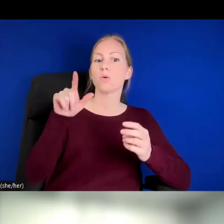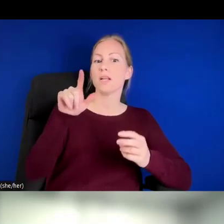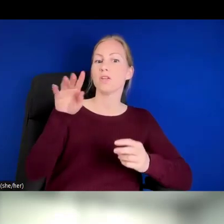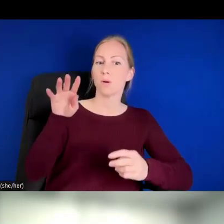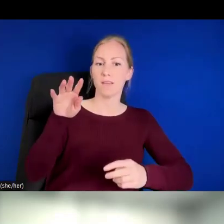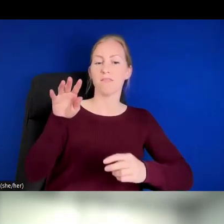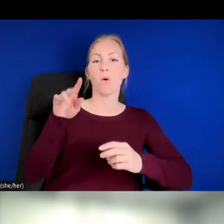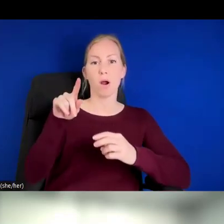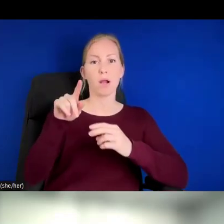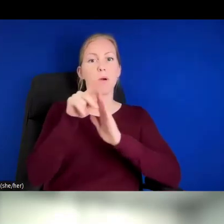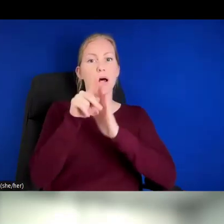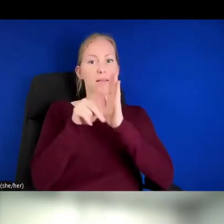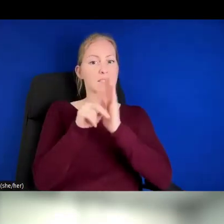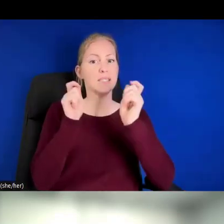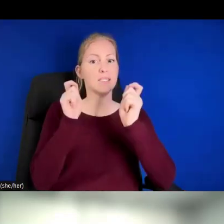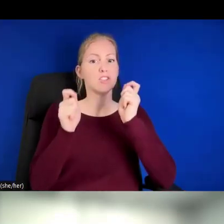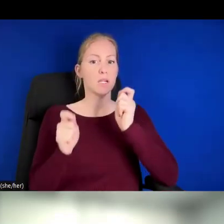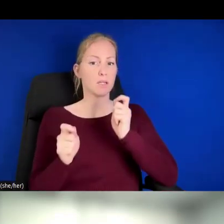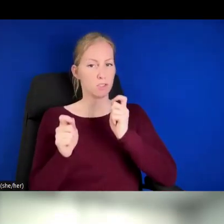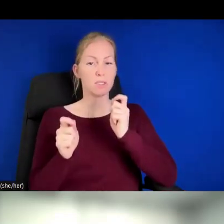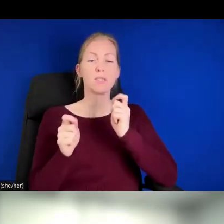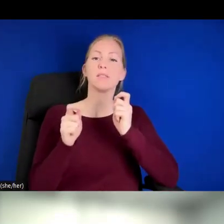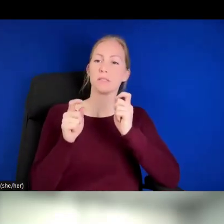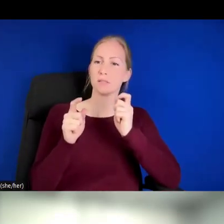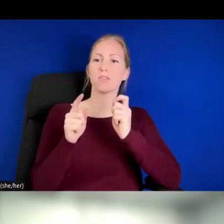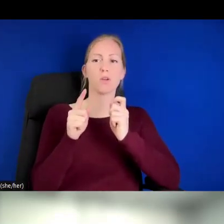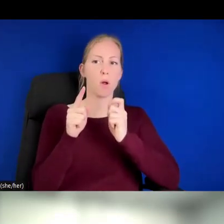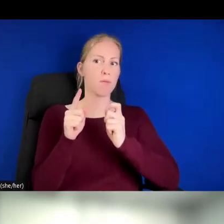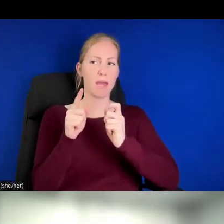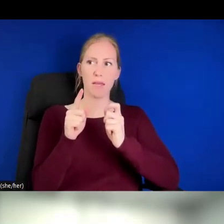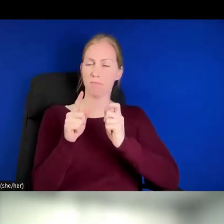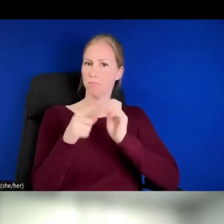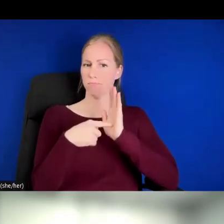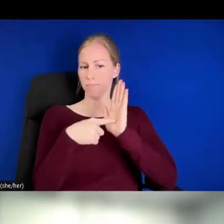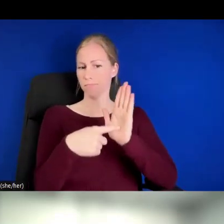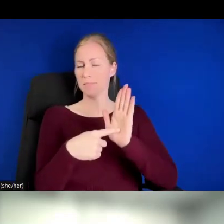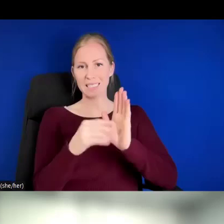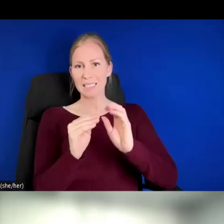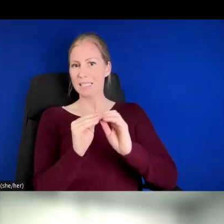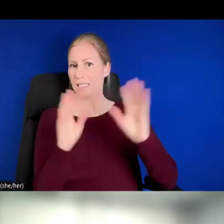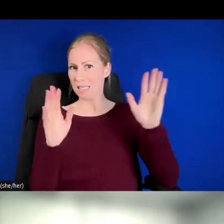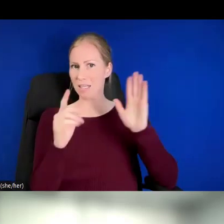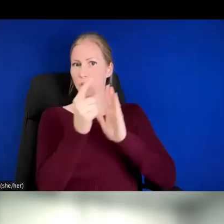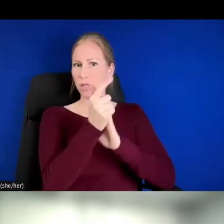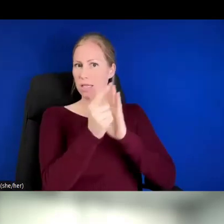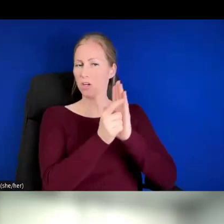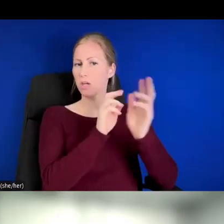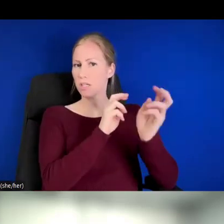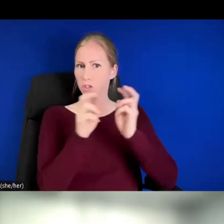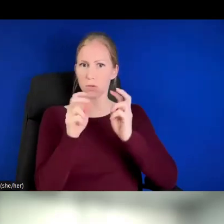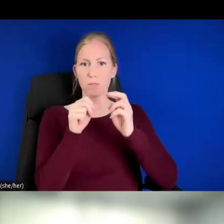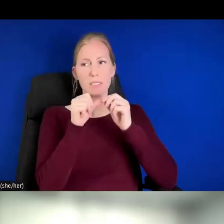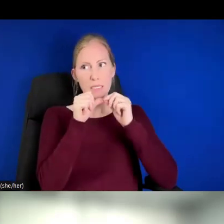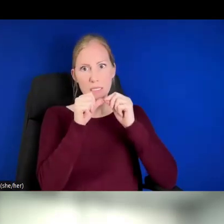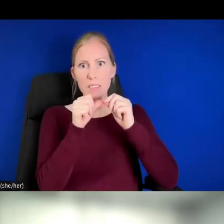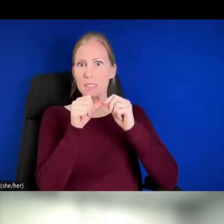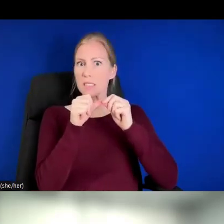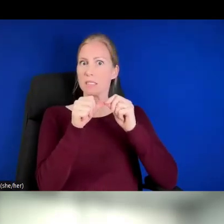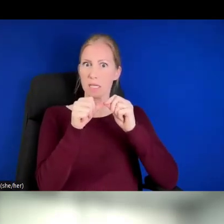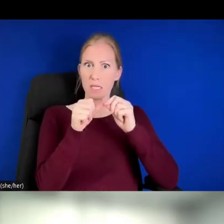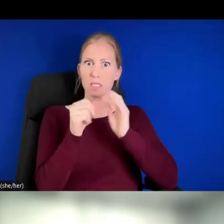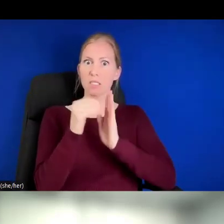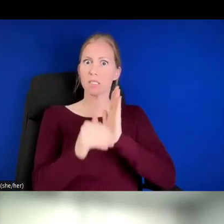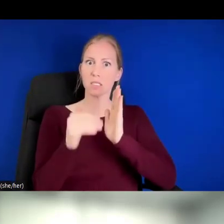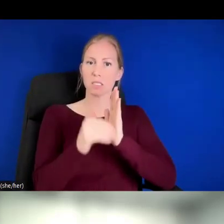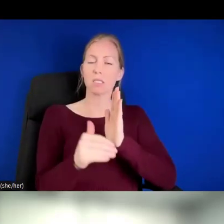policy changes address very clear legal issues and consistent legal violations